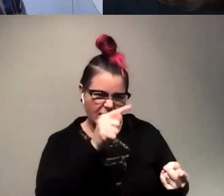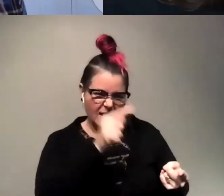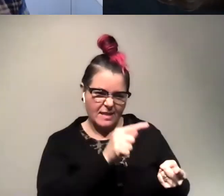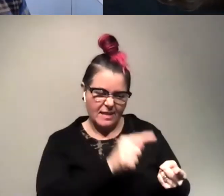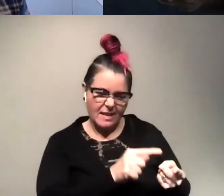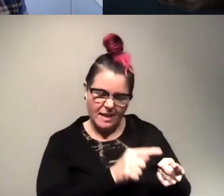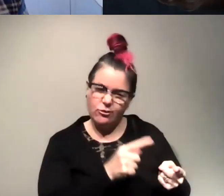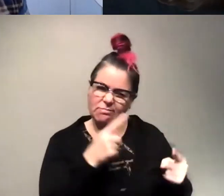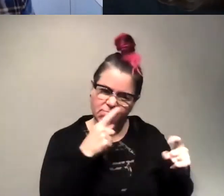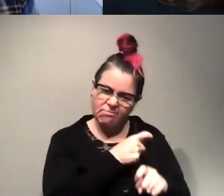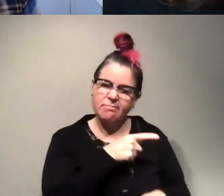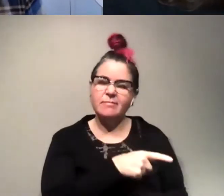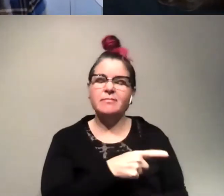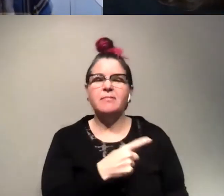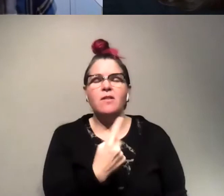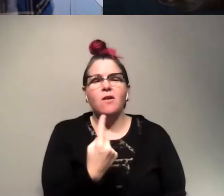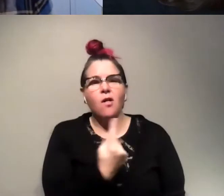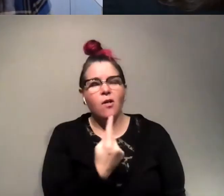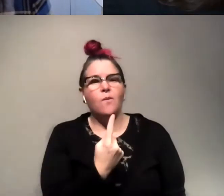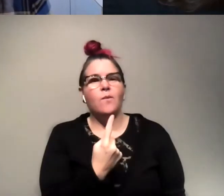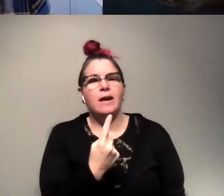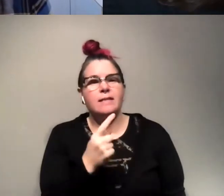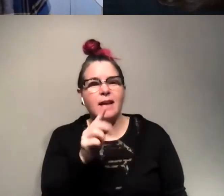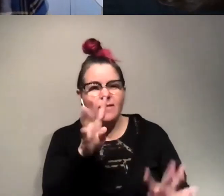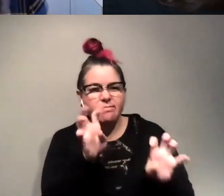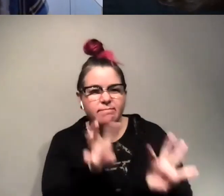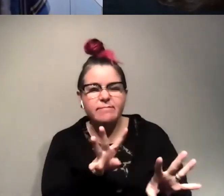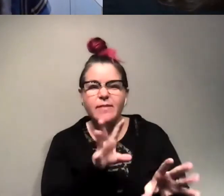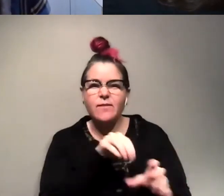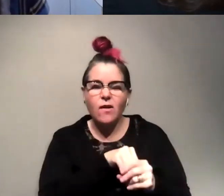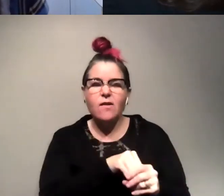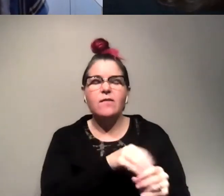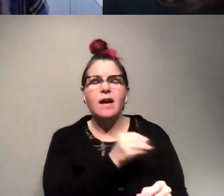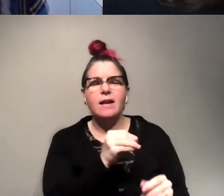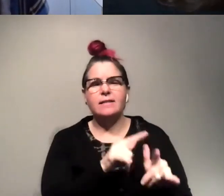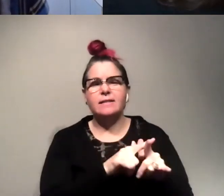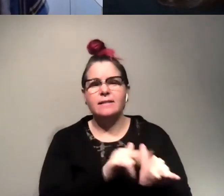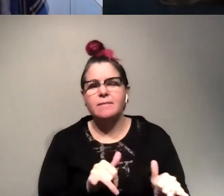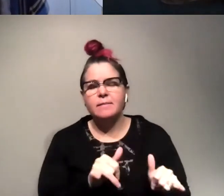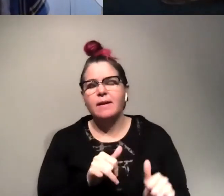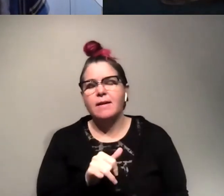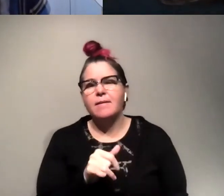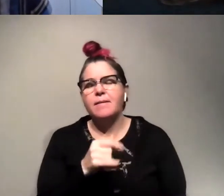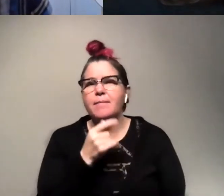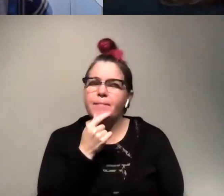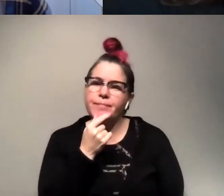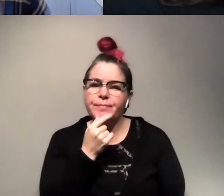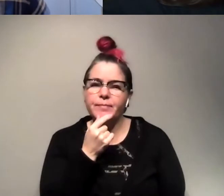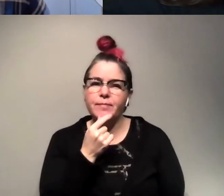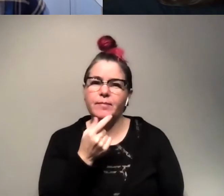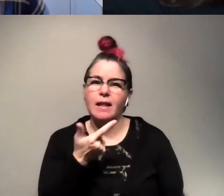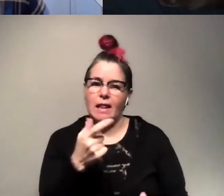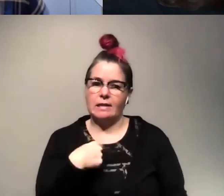just always mysteries, but then also it lets us actually study